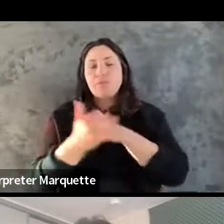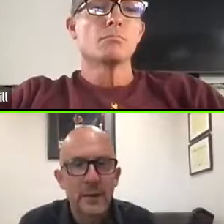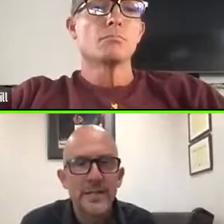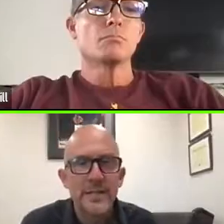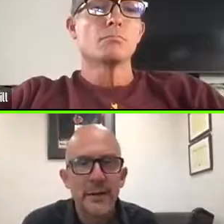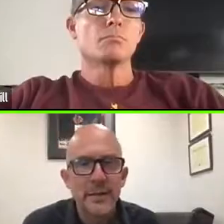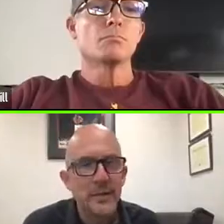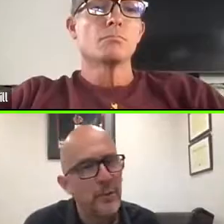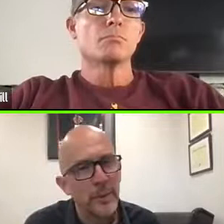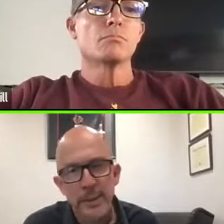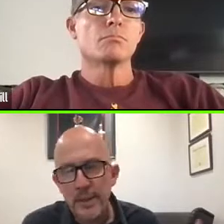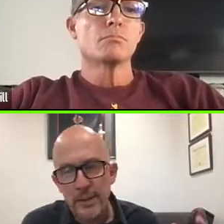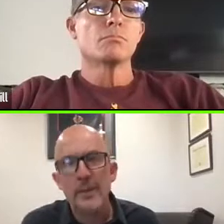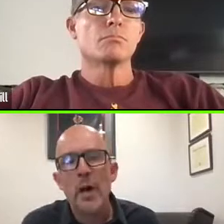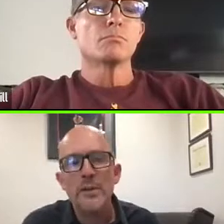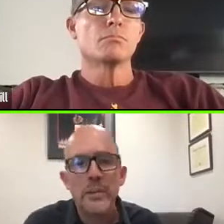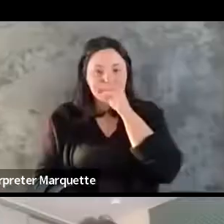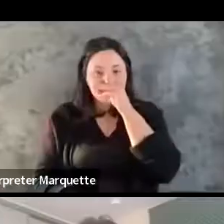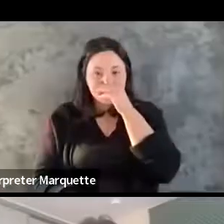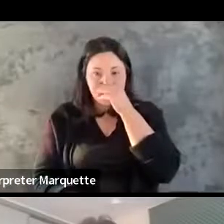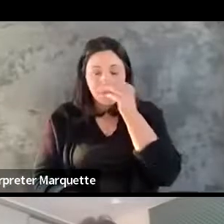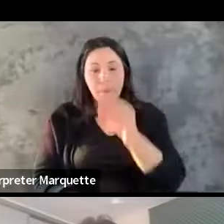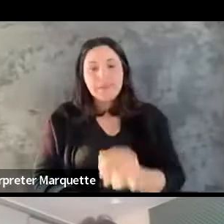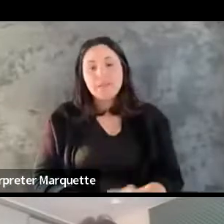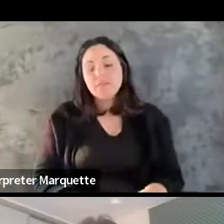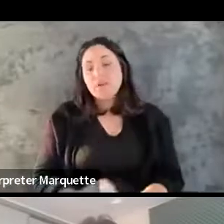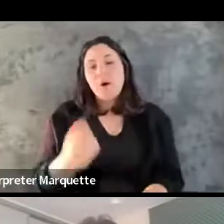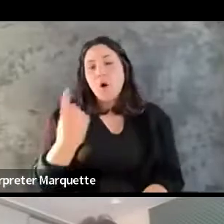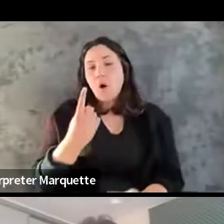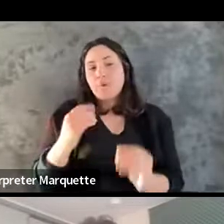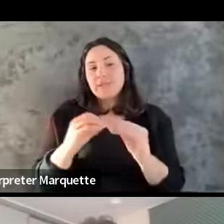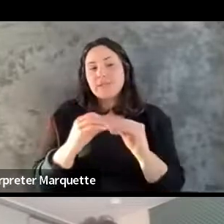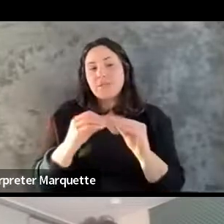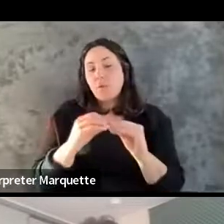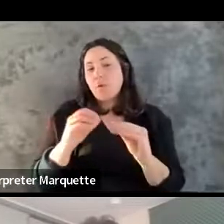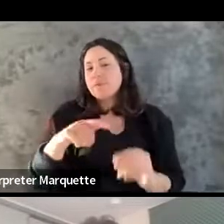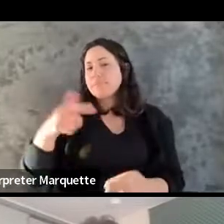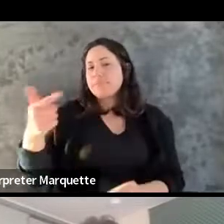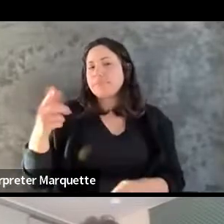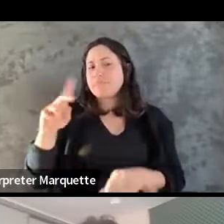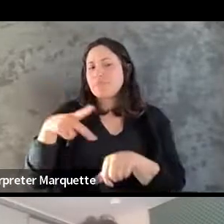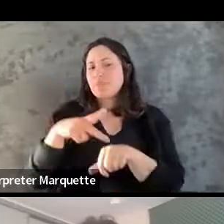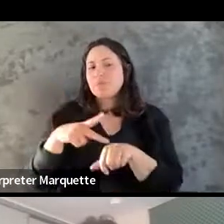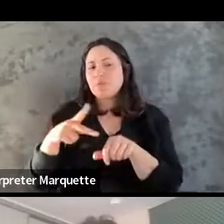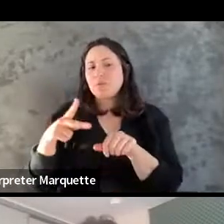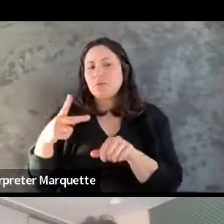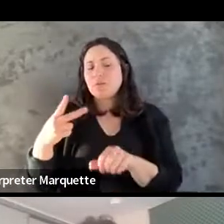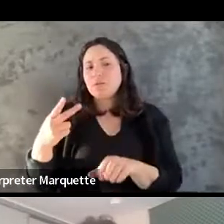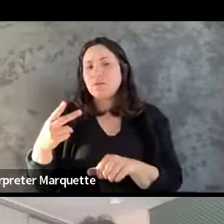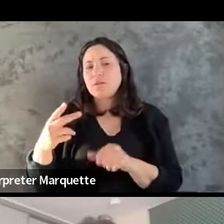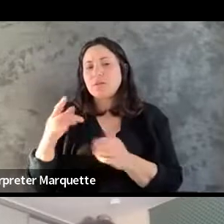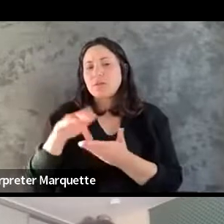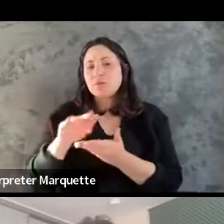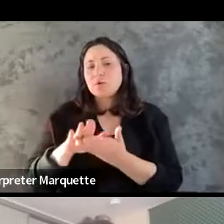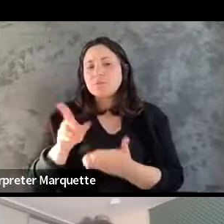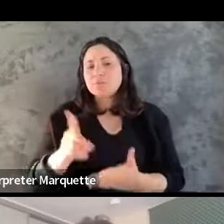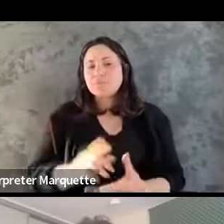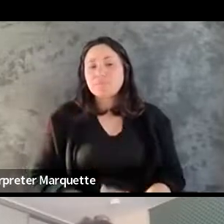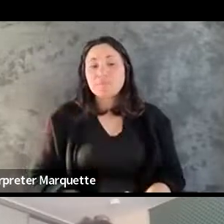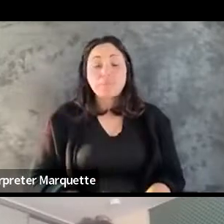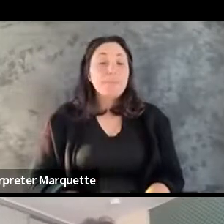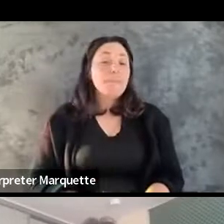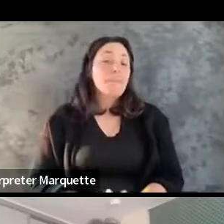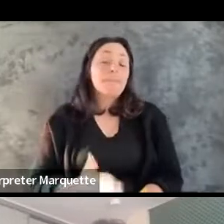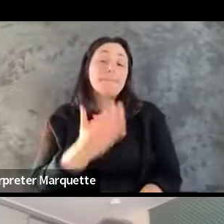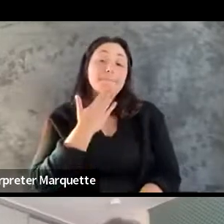in San Diego, et cetera, too, but there can always be more. So I'll defer to Mr. Trackus for the details. Ms. Washington, thank you